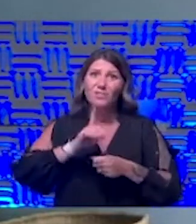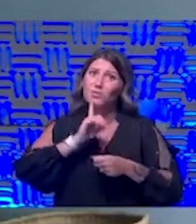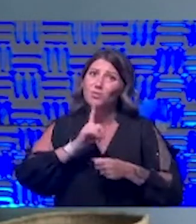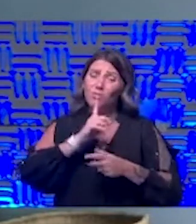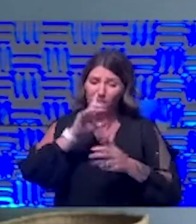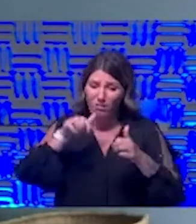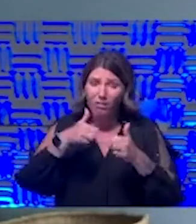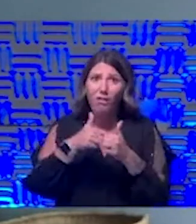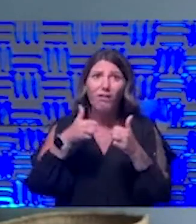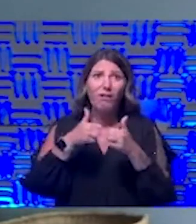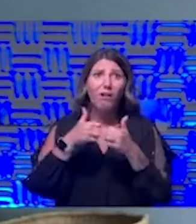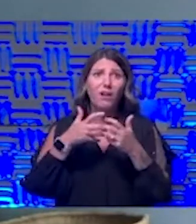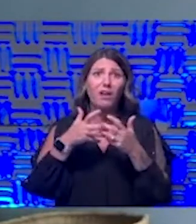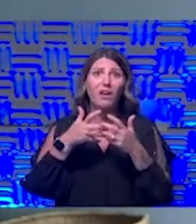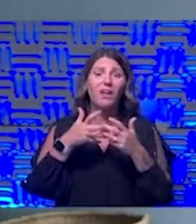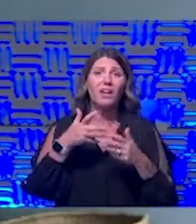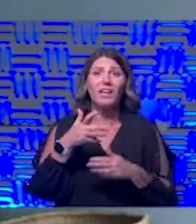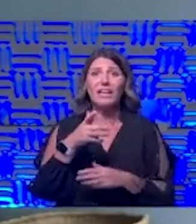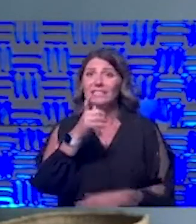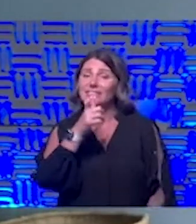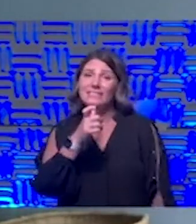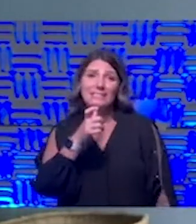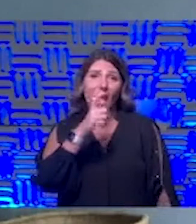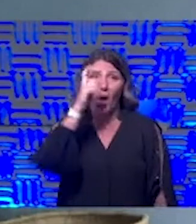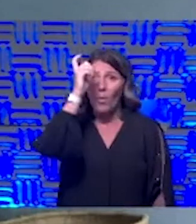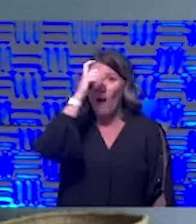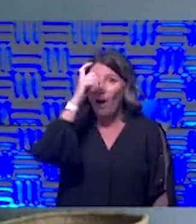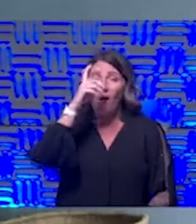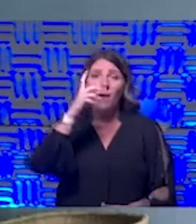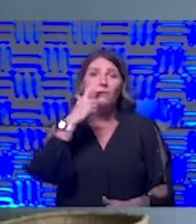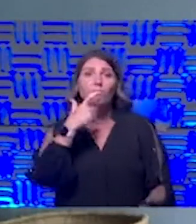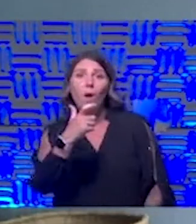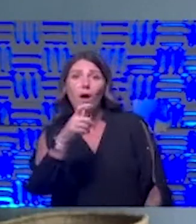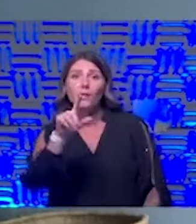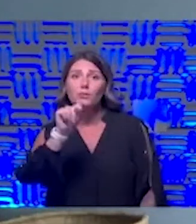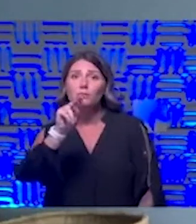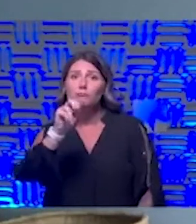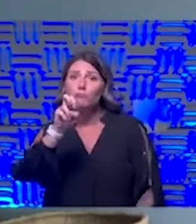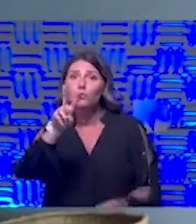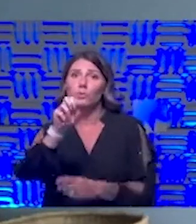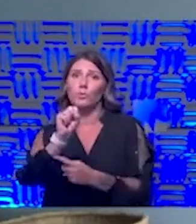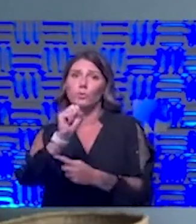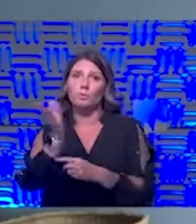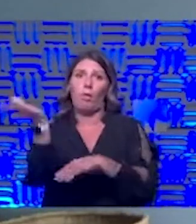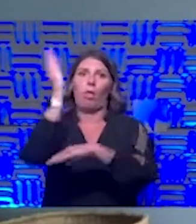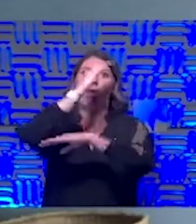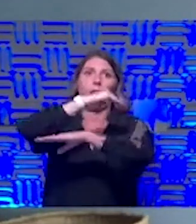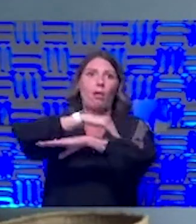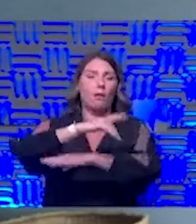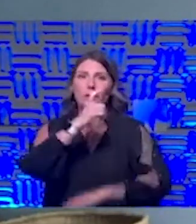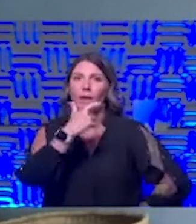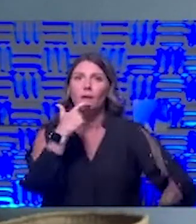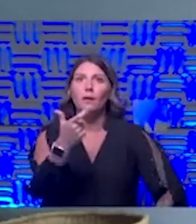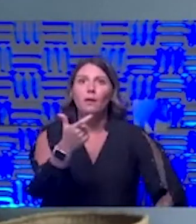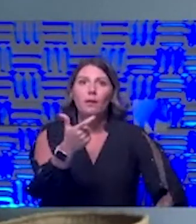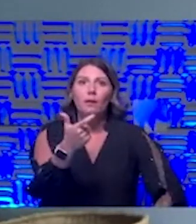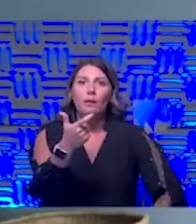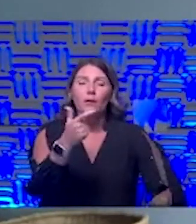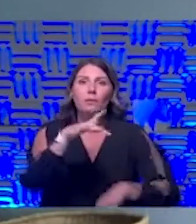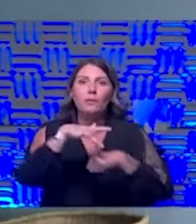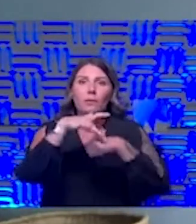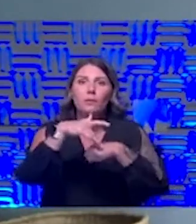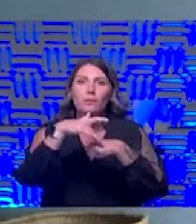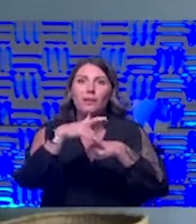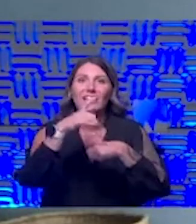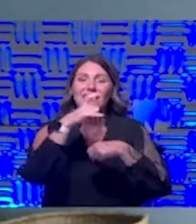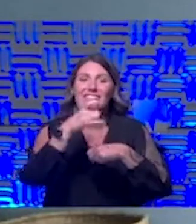It's probably not wise to watch the news all day. It's probably not a good idea to sit around just